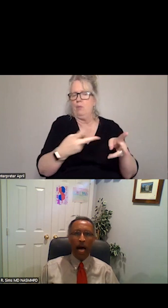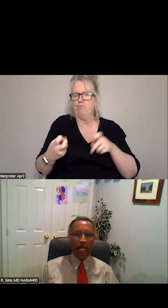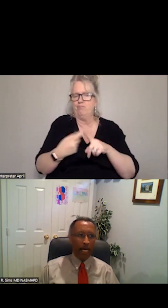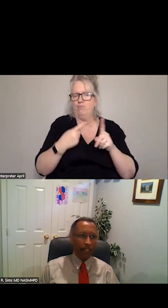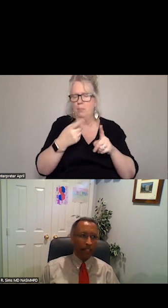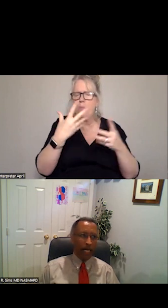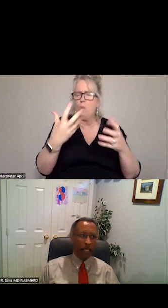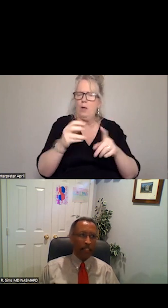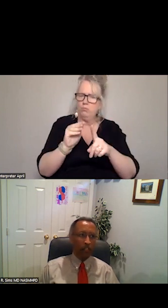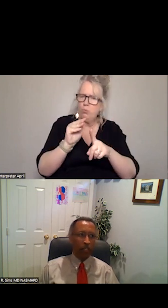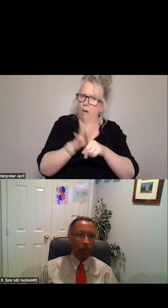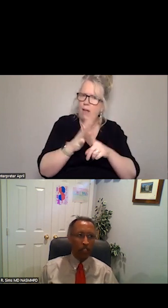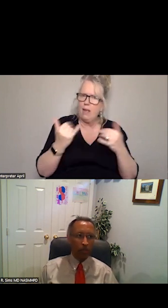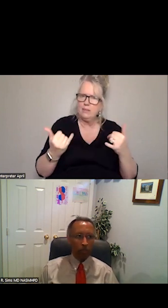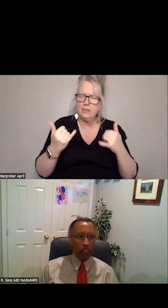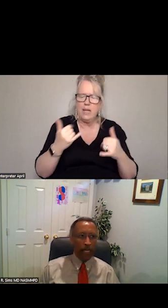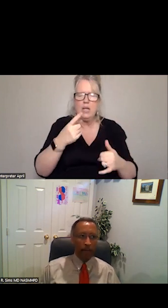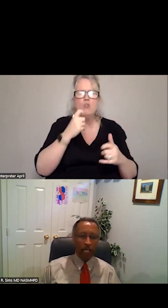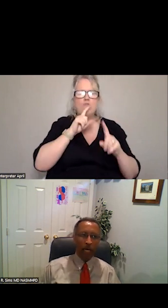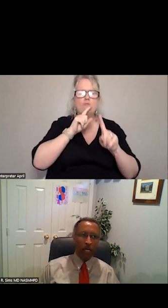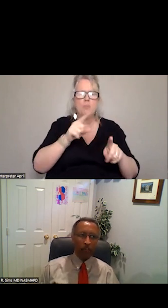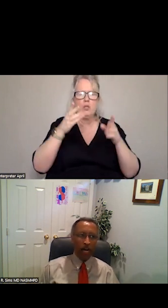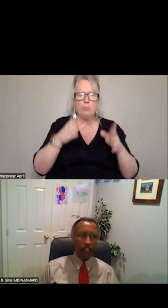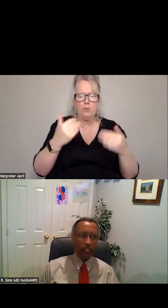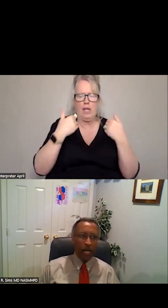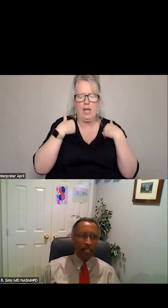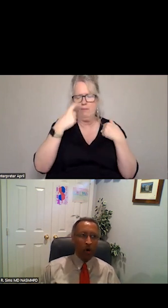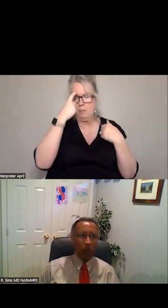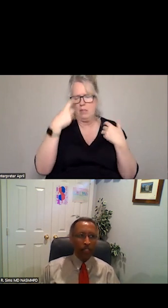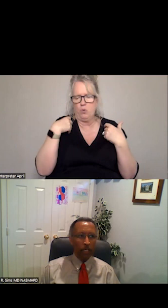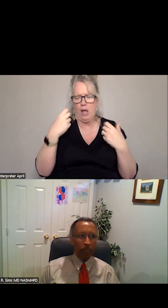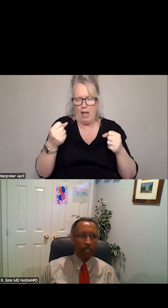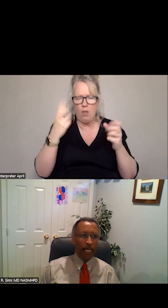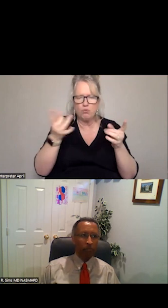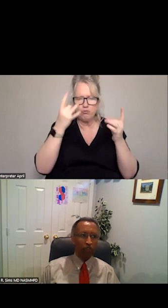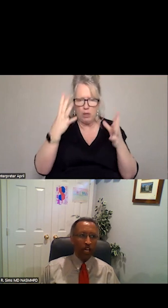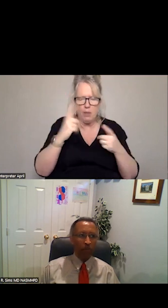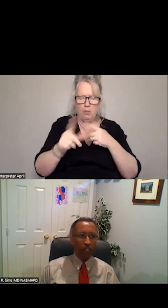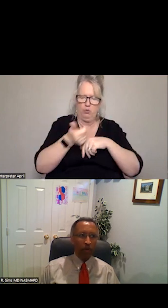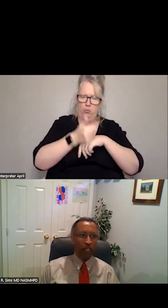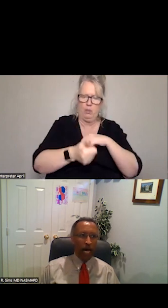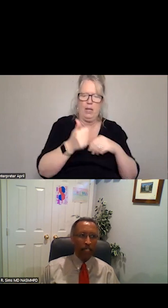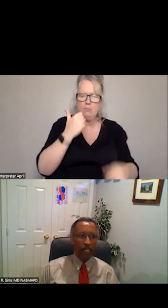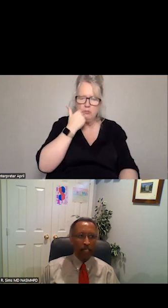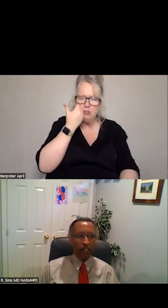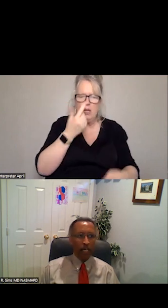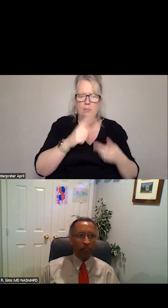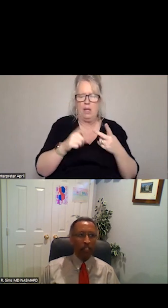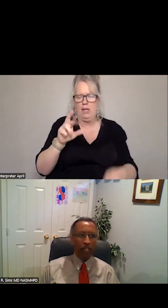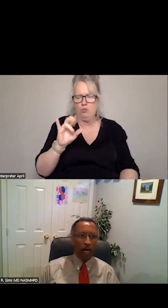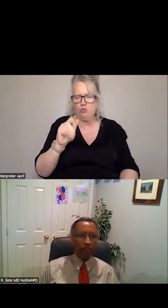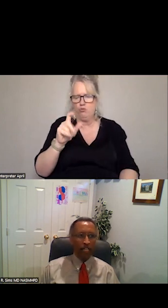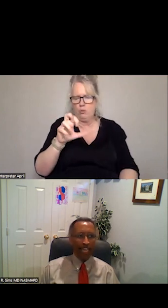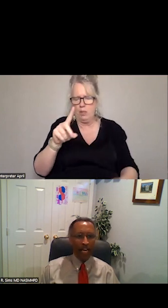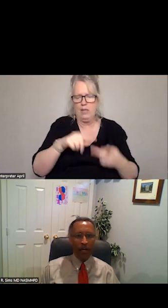wanted to highlight today. He says, the response to a person having a mental health crisis has always been to blame, shame, and criminalize instead of